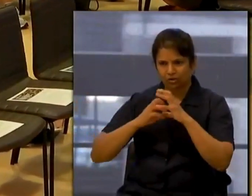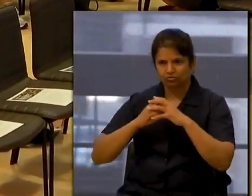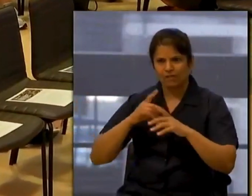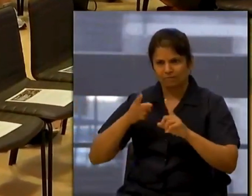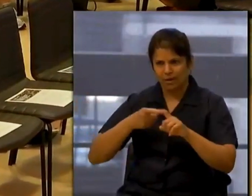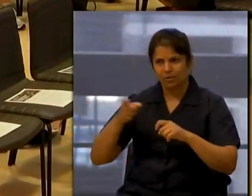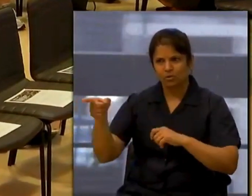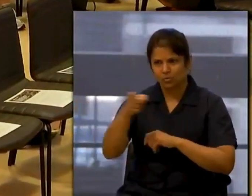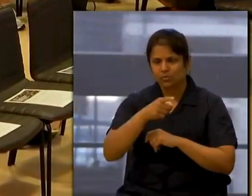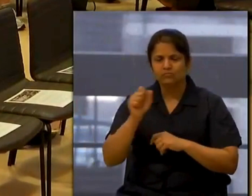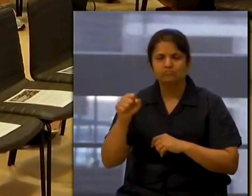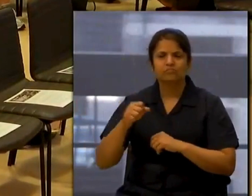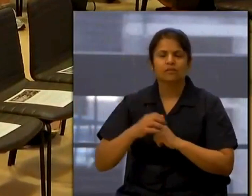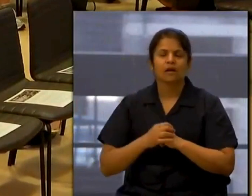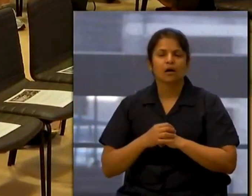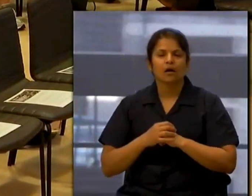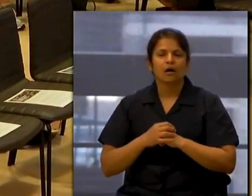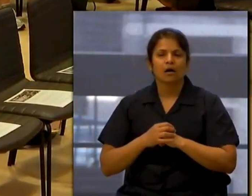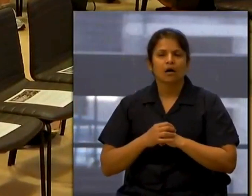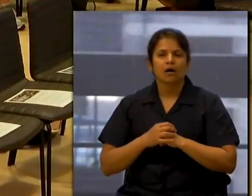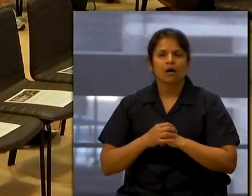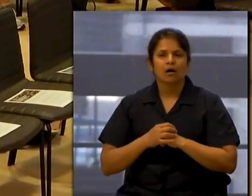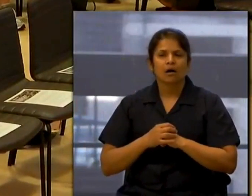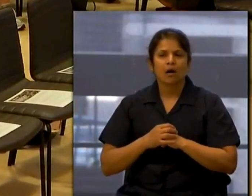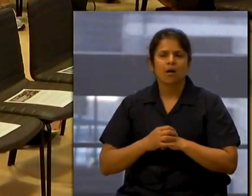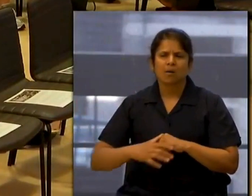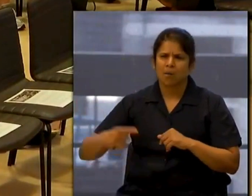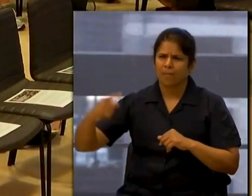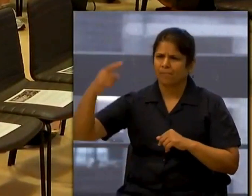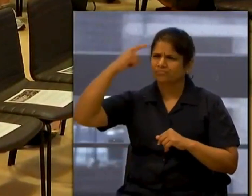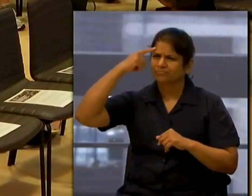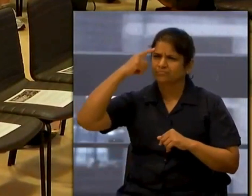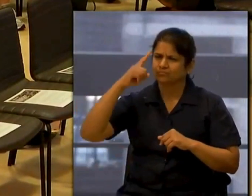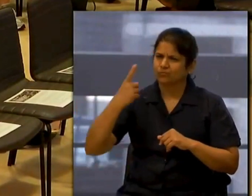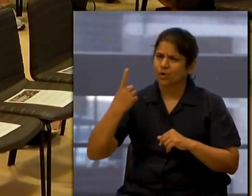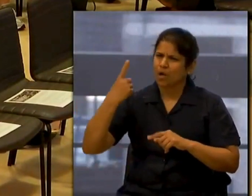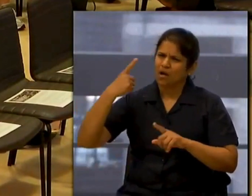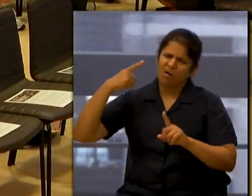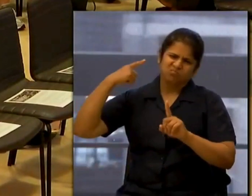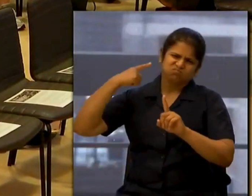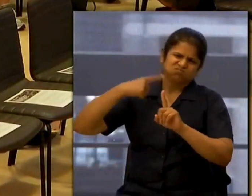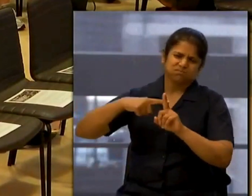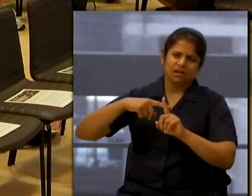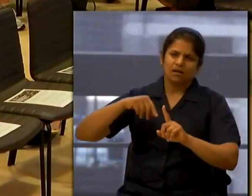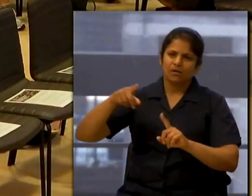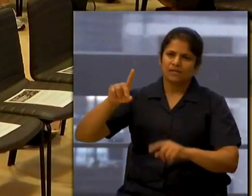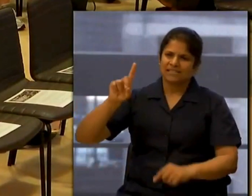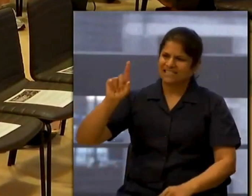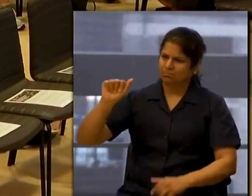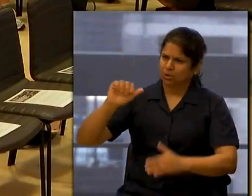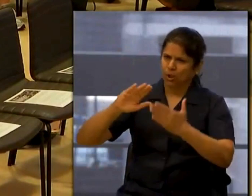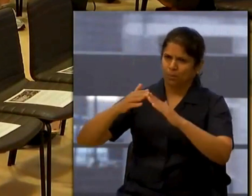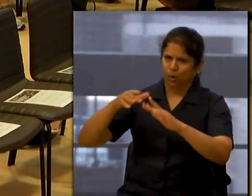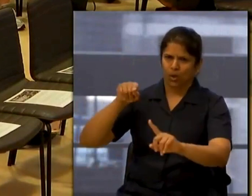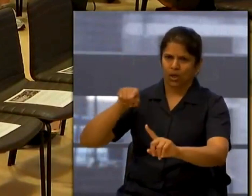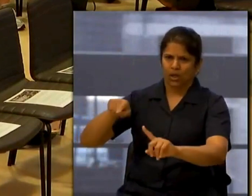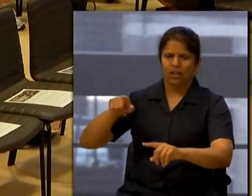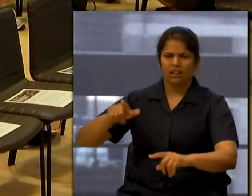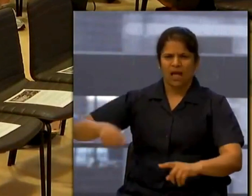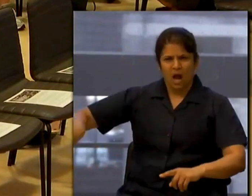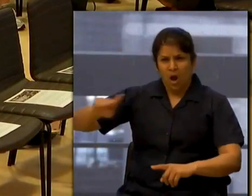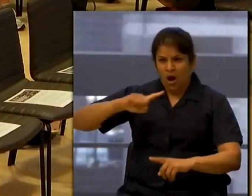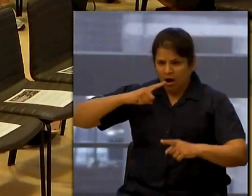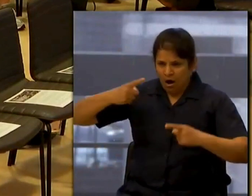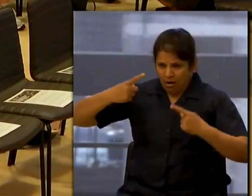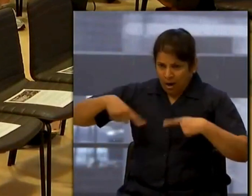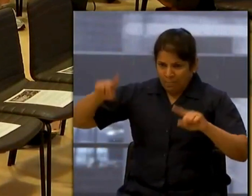one of the great things about the disability community is how effectively they've been able to work in coalition with people across